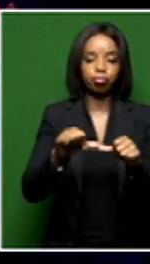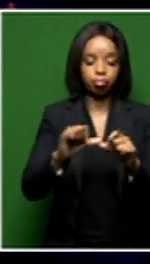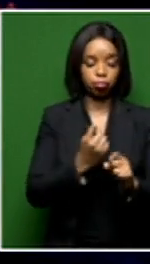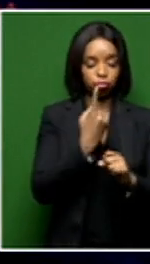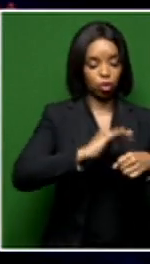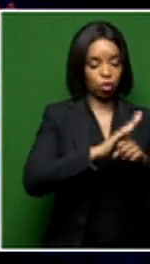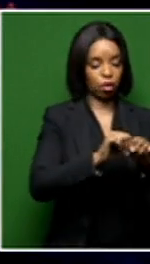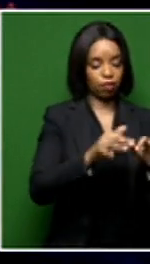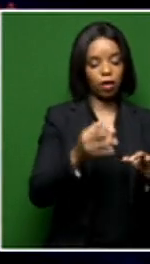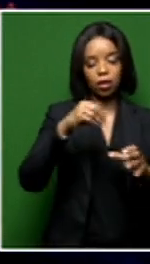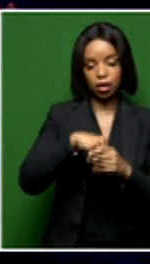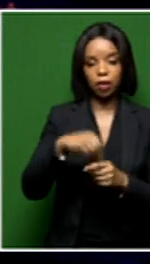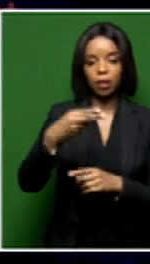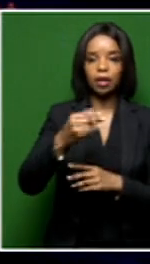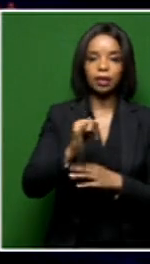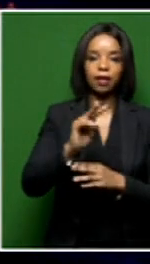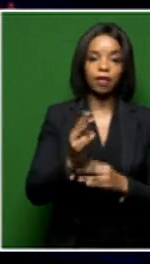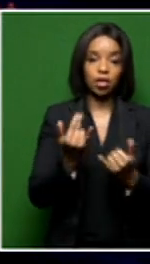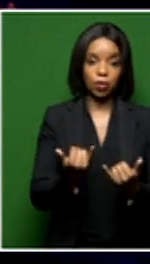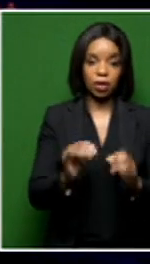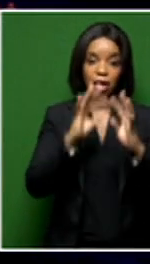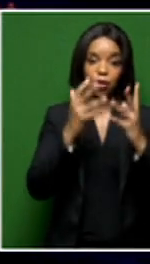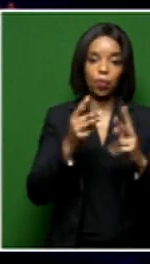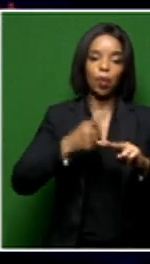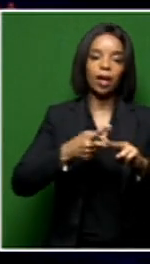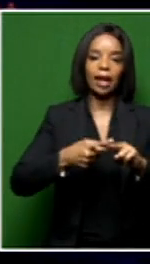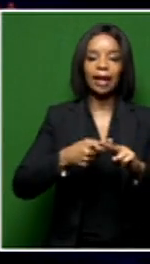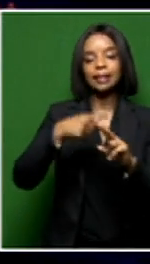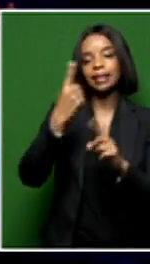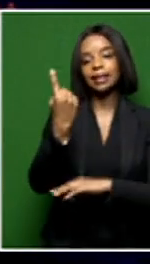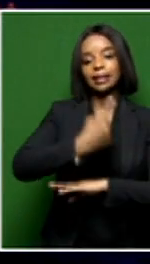HIV and AIDS, given that today is World AIDS Day. Right, with that, we're going to take